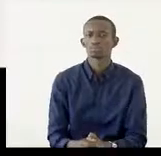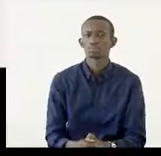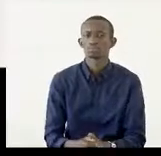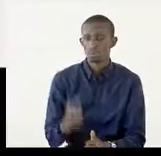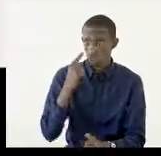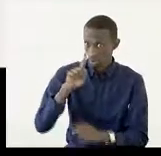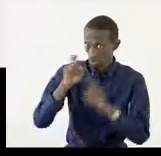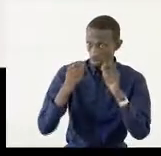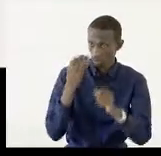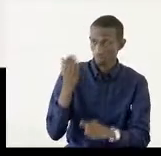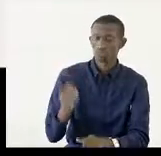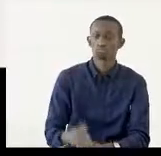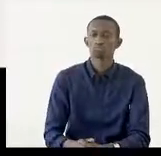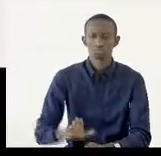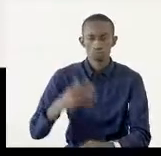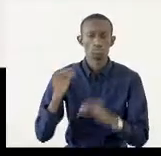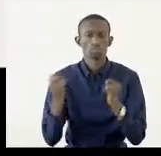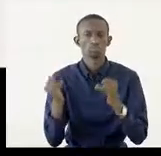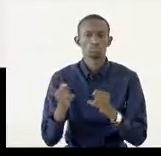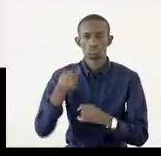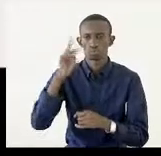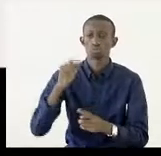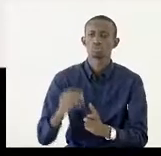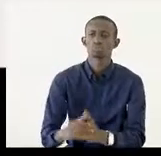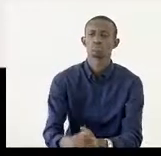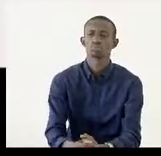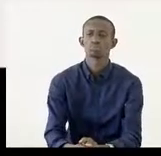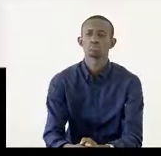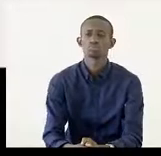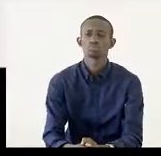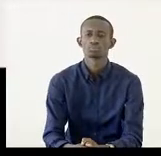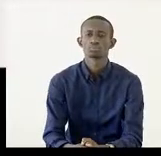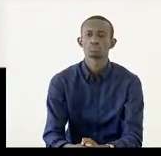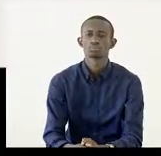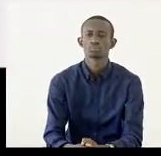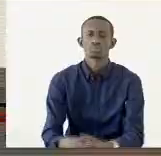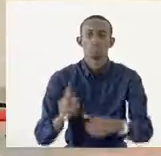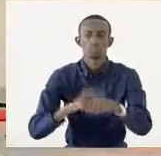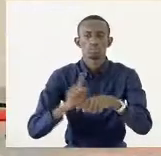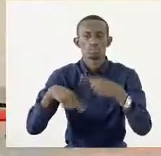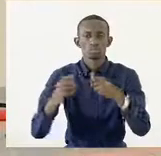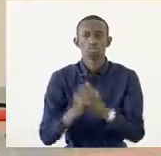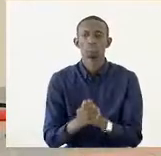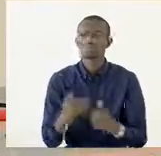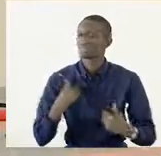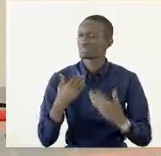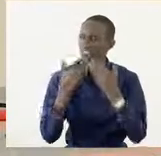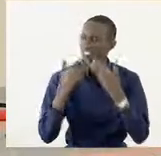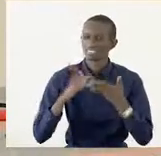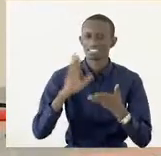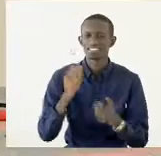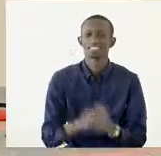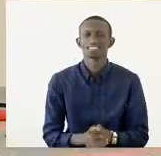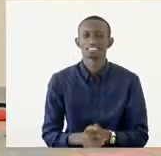at the questions, then try to answer them. For all the time we've been together, I thank you so much